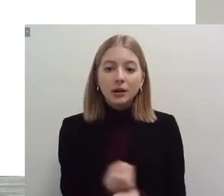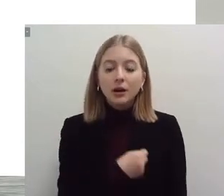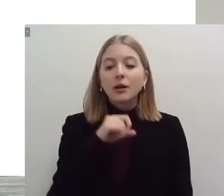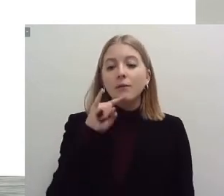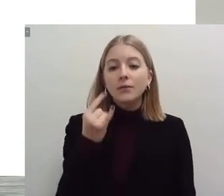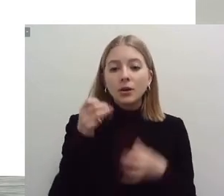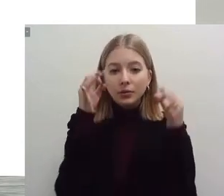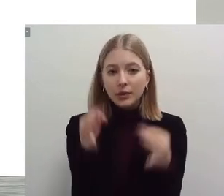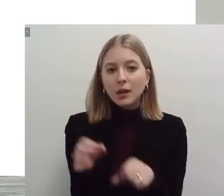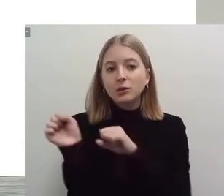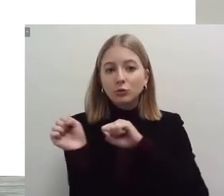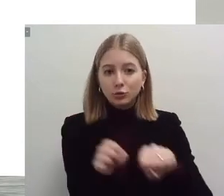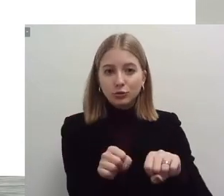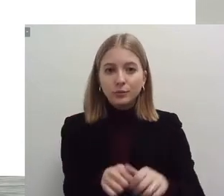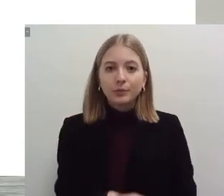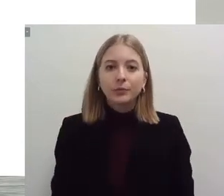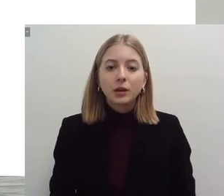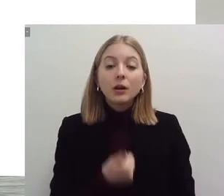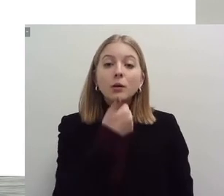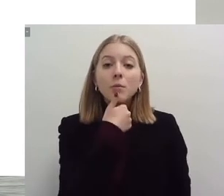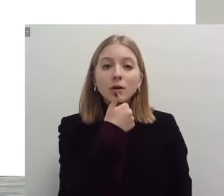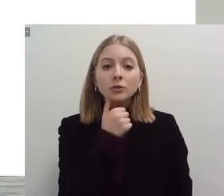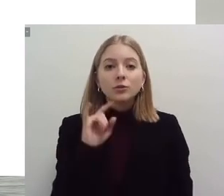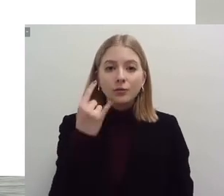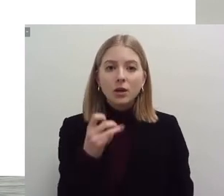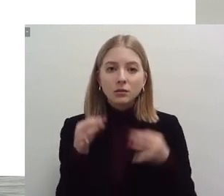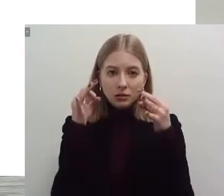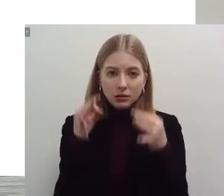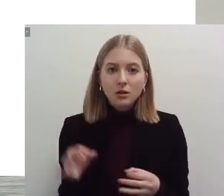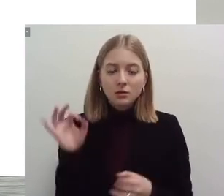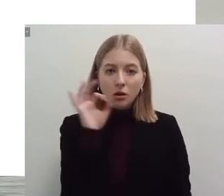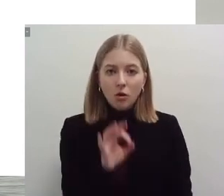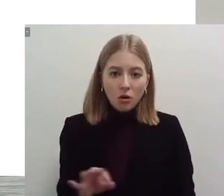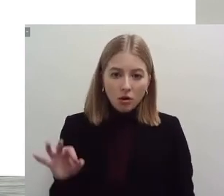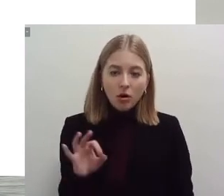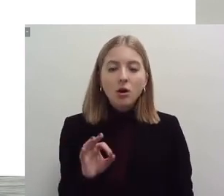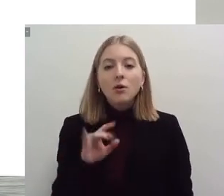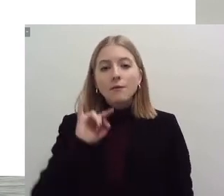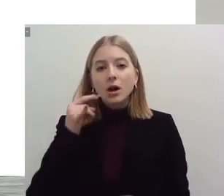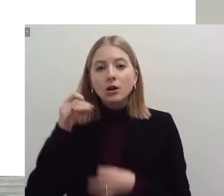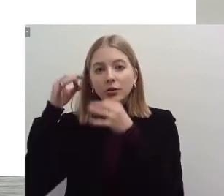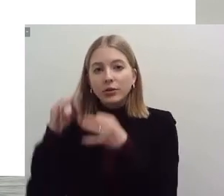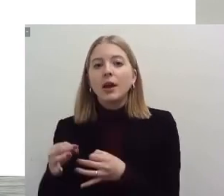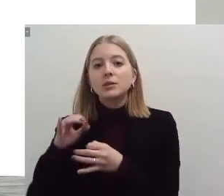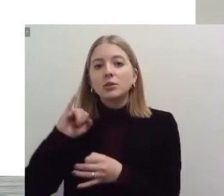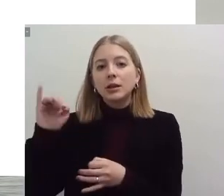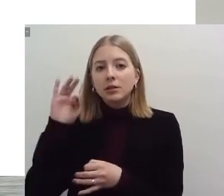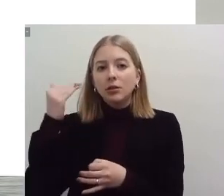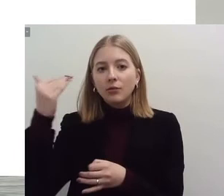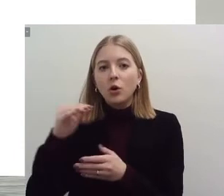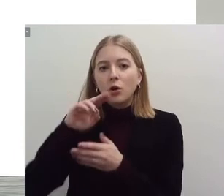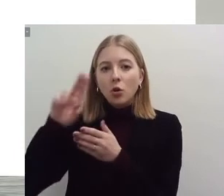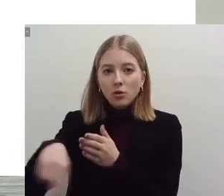and the Convention on the Rights of the Child, just to remind us all about what Article 12